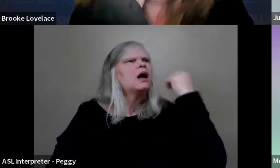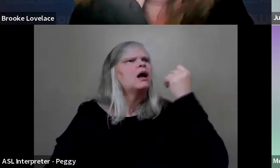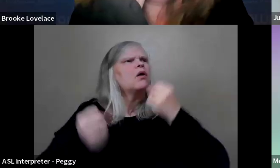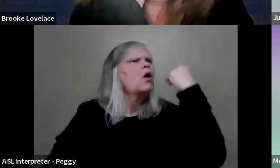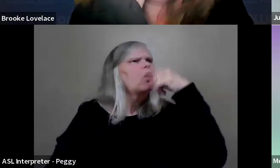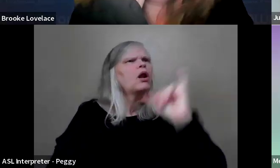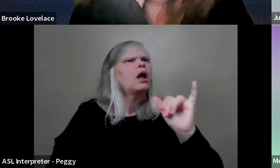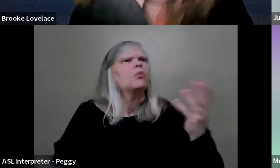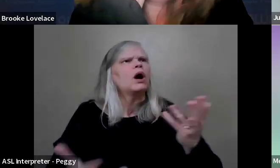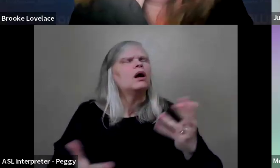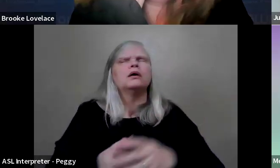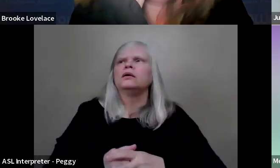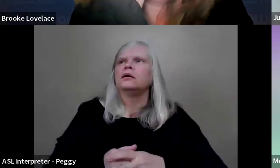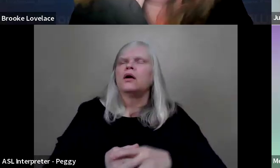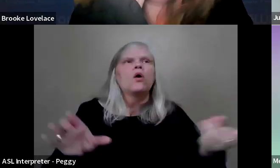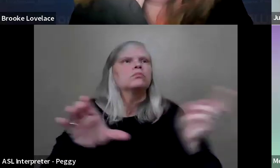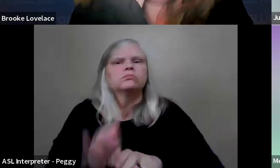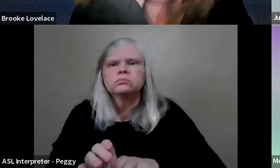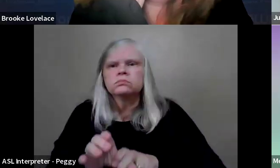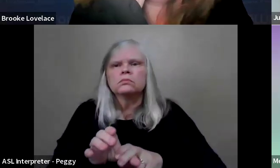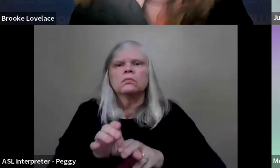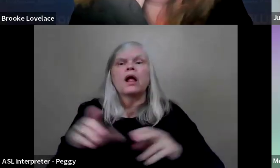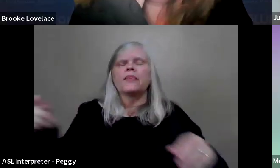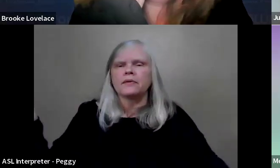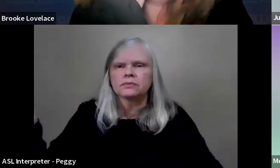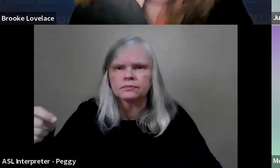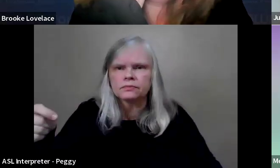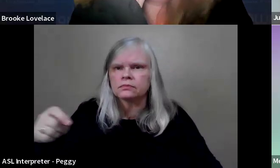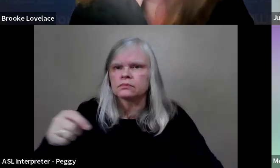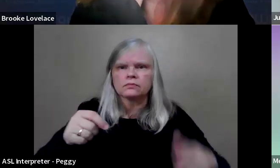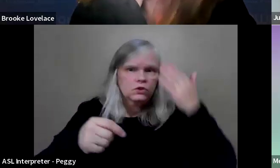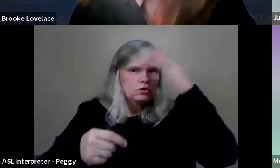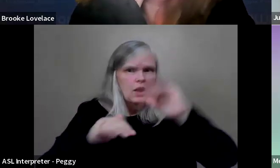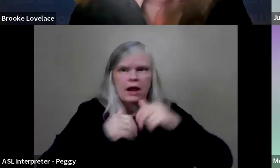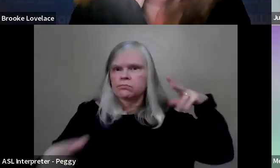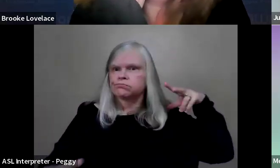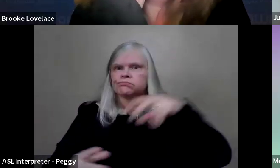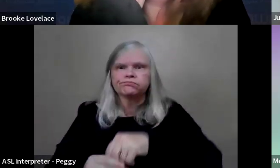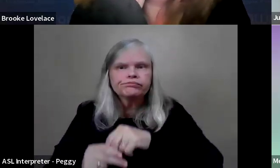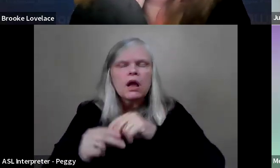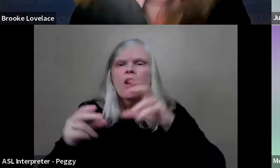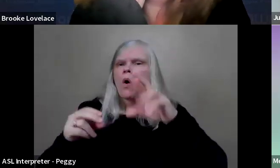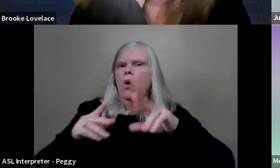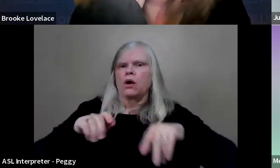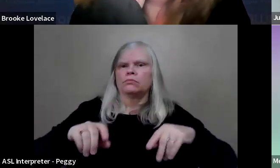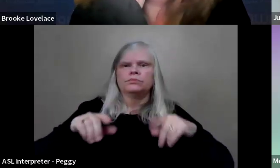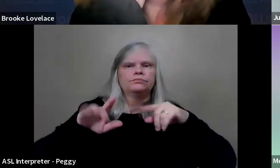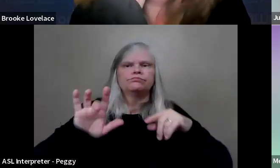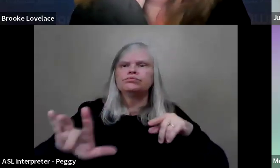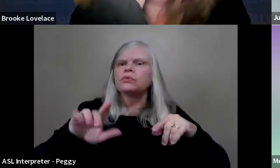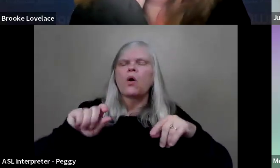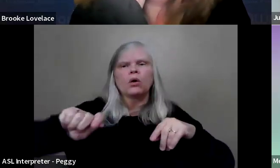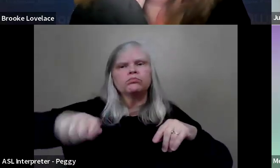they might get into their car and forget how to use their seatbelt or start the car. So it's a different